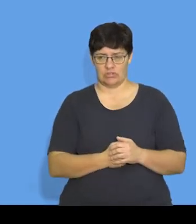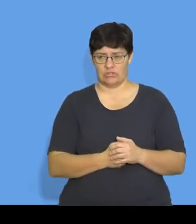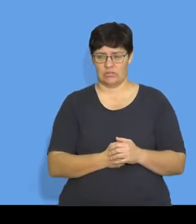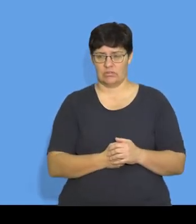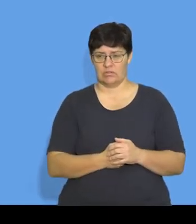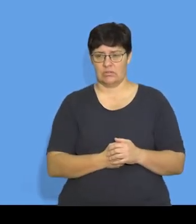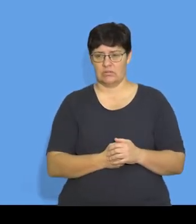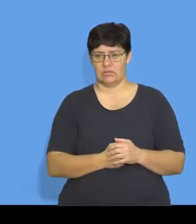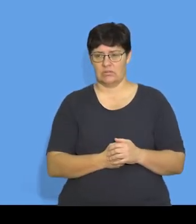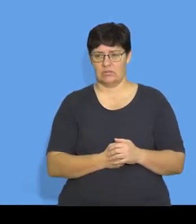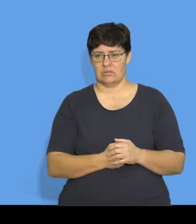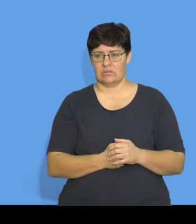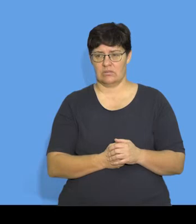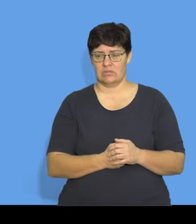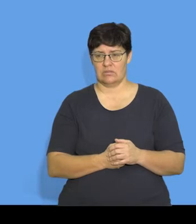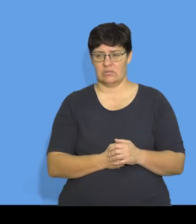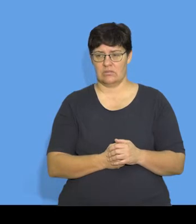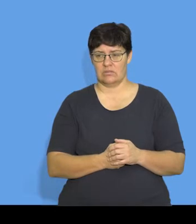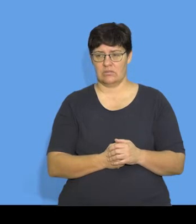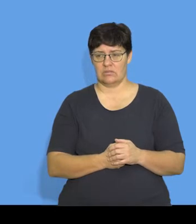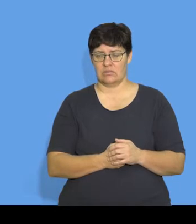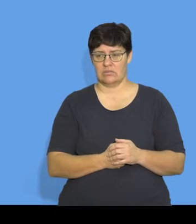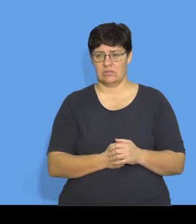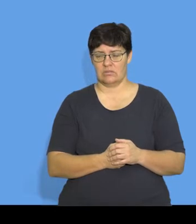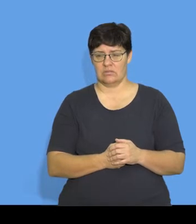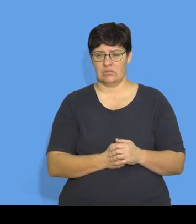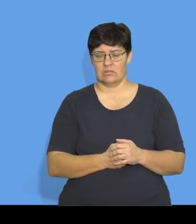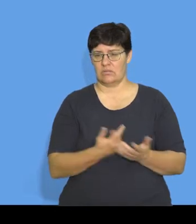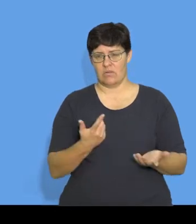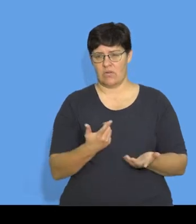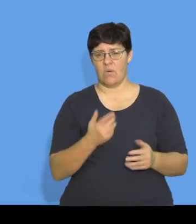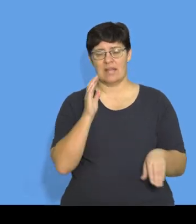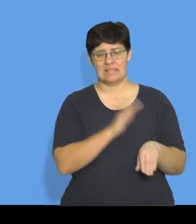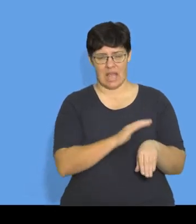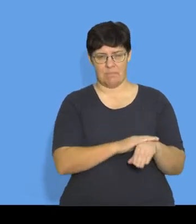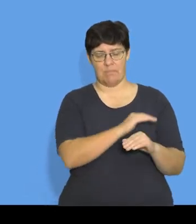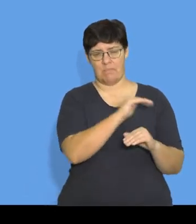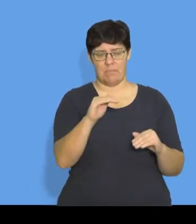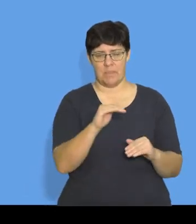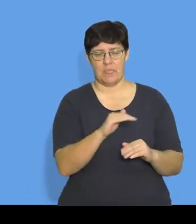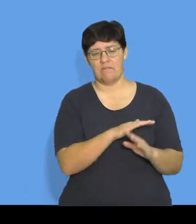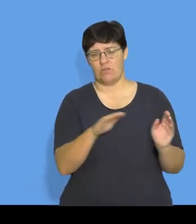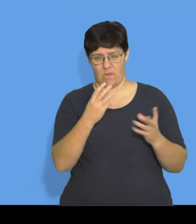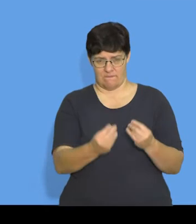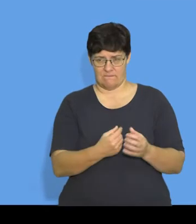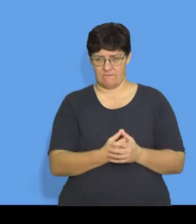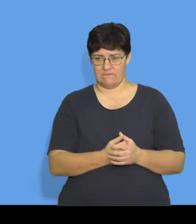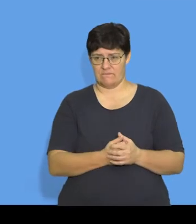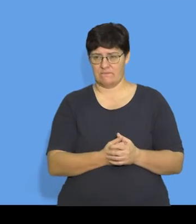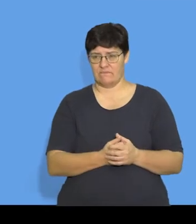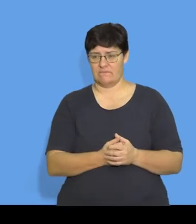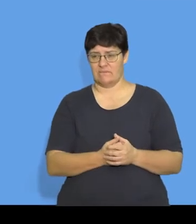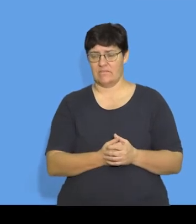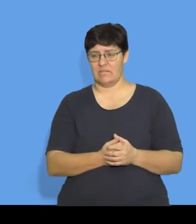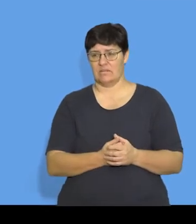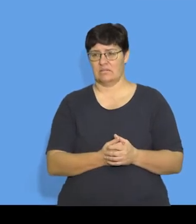to get too caught up with that because that's the time it spends on the floor, okay? So for all intents